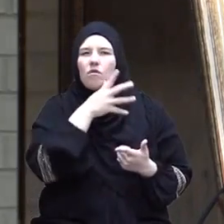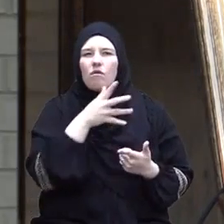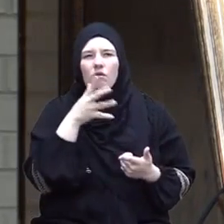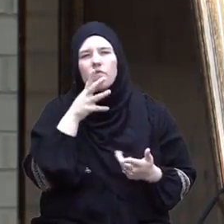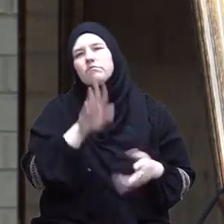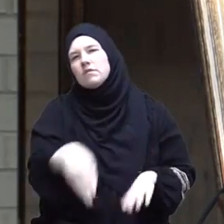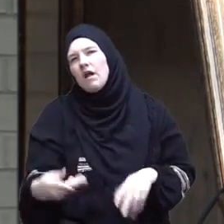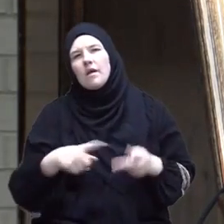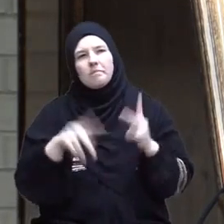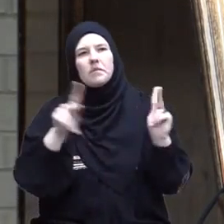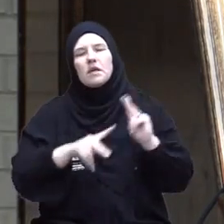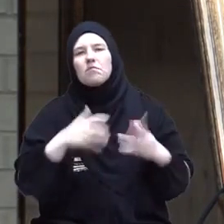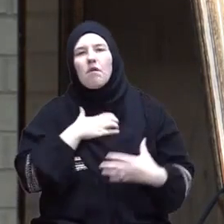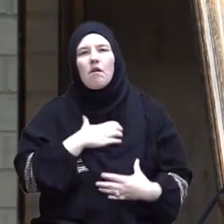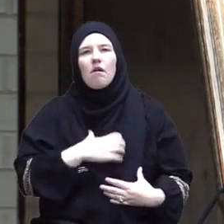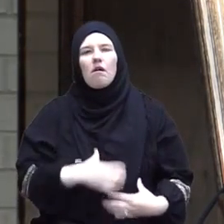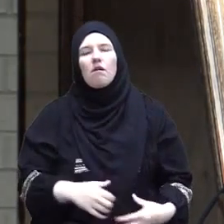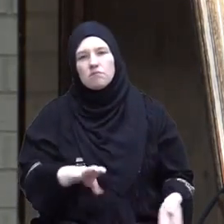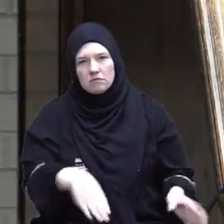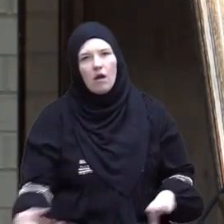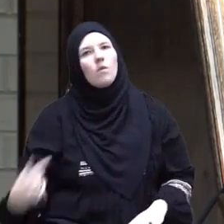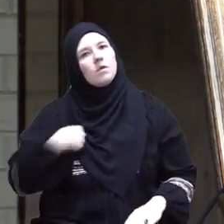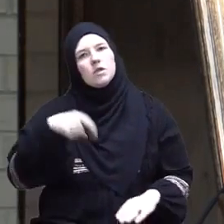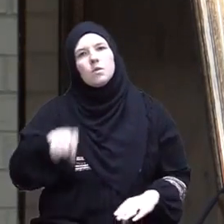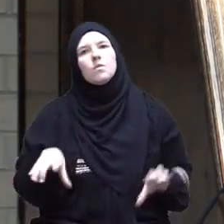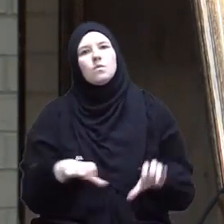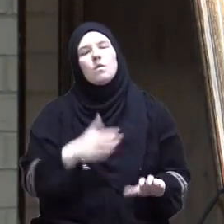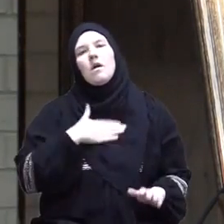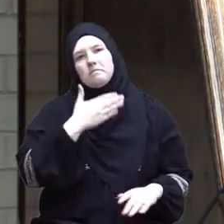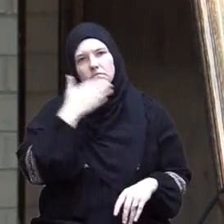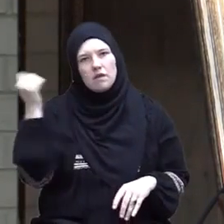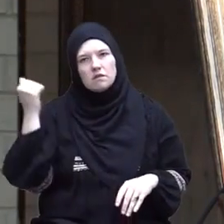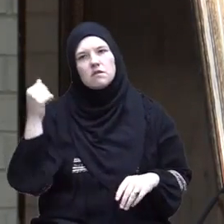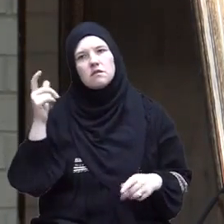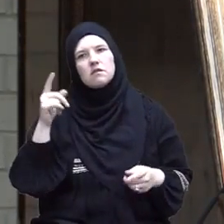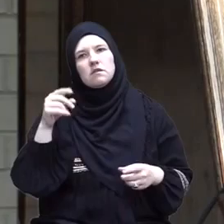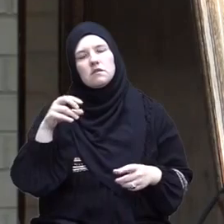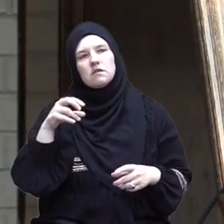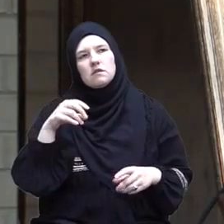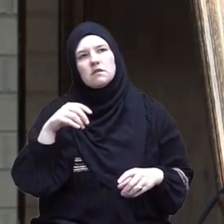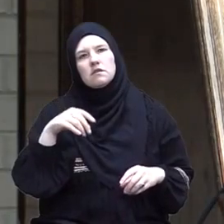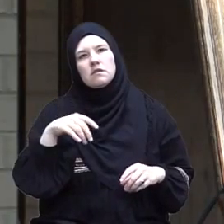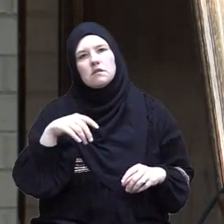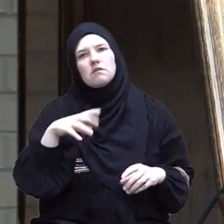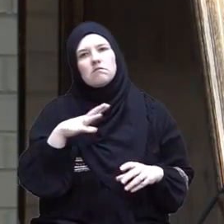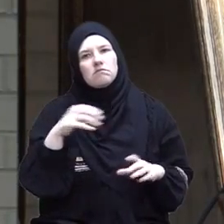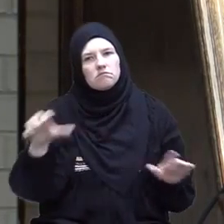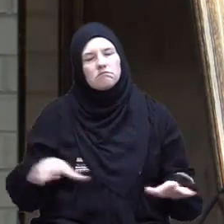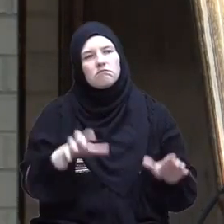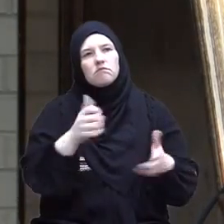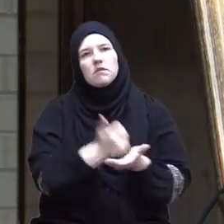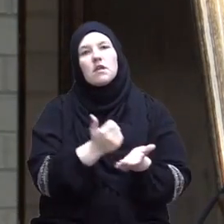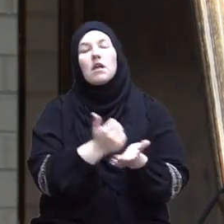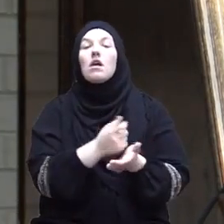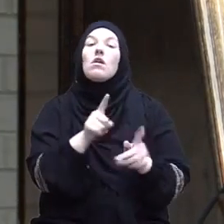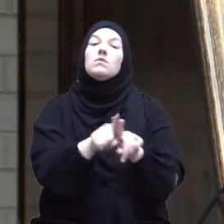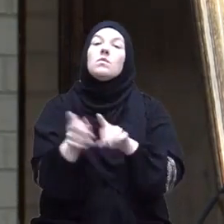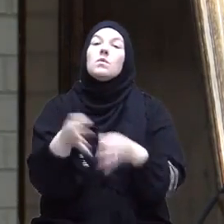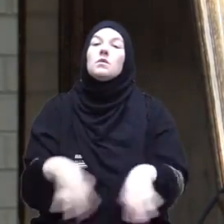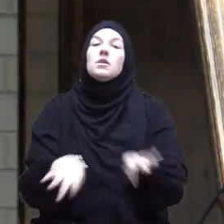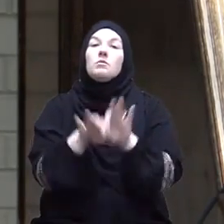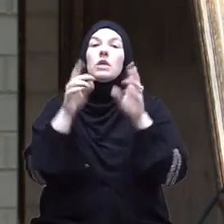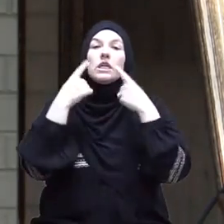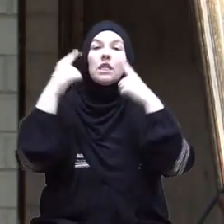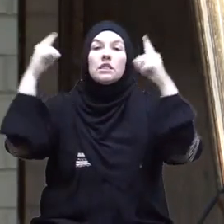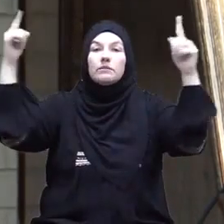are dying. So we need to do our role in this issue. Also, an important